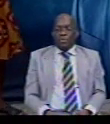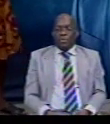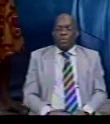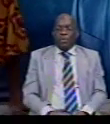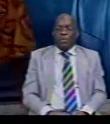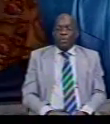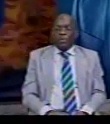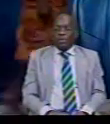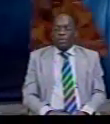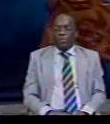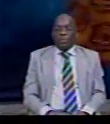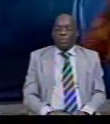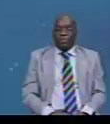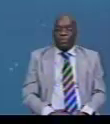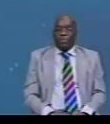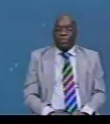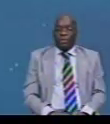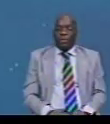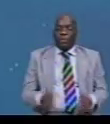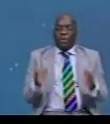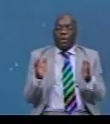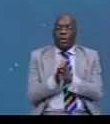Give a clap offering to Jesus.